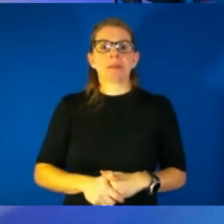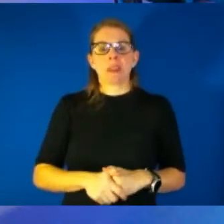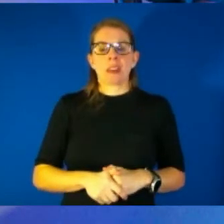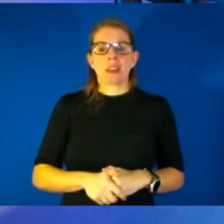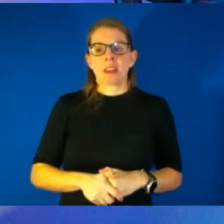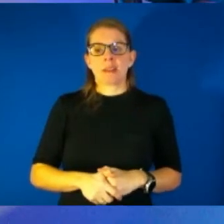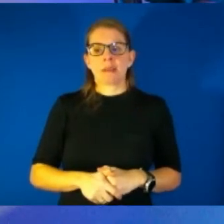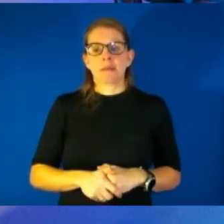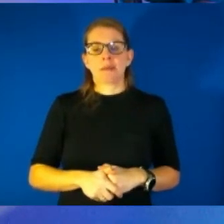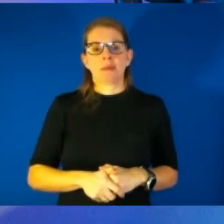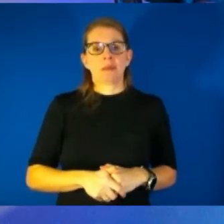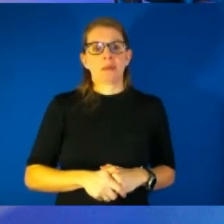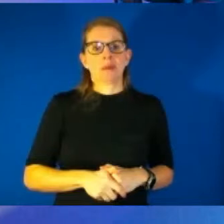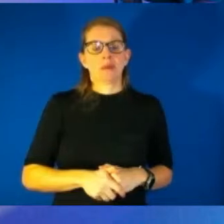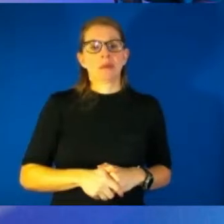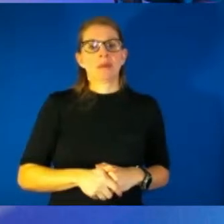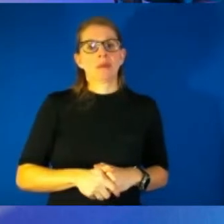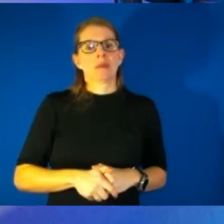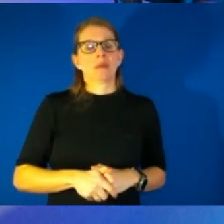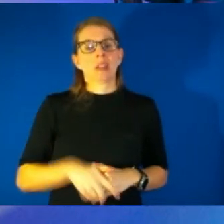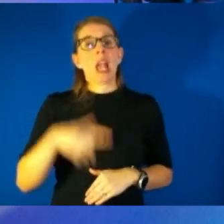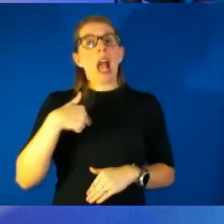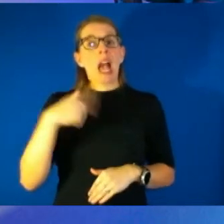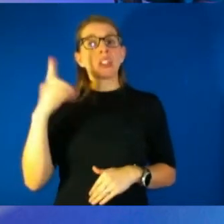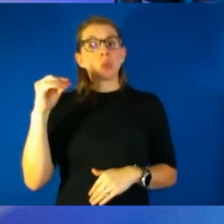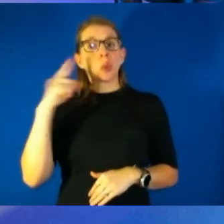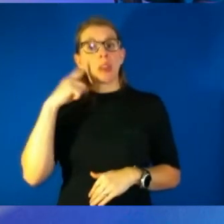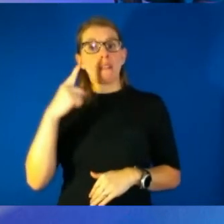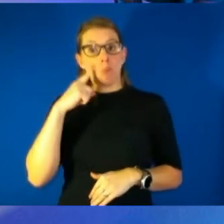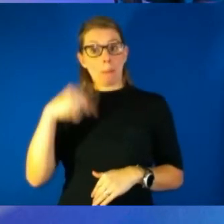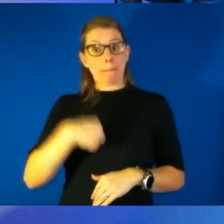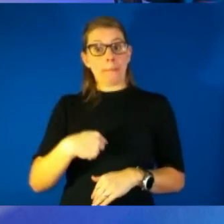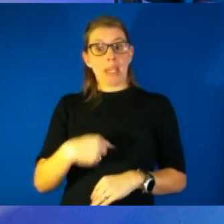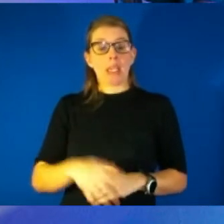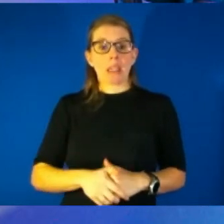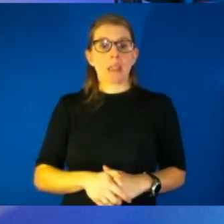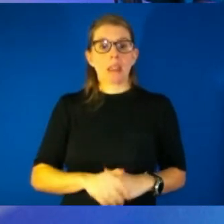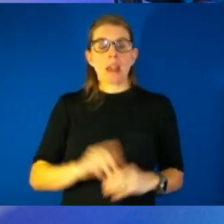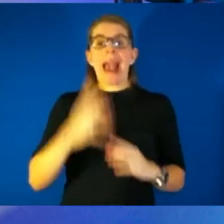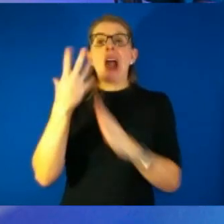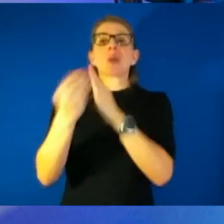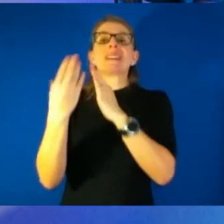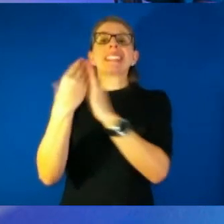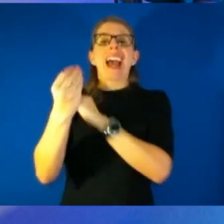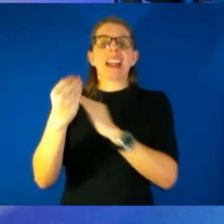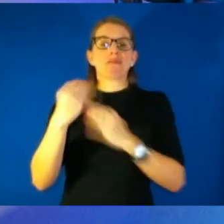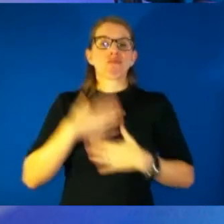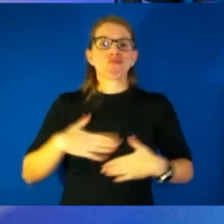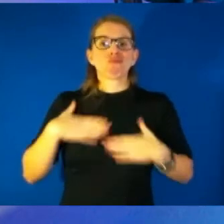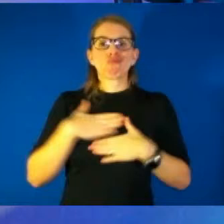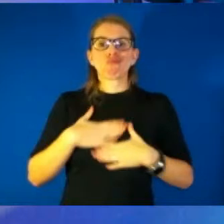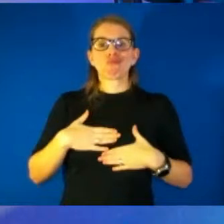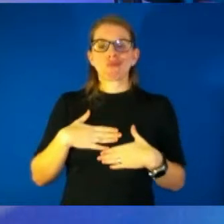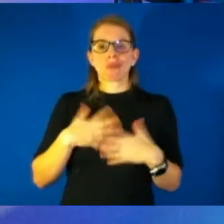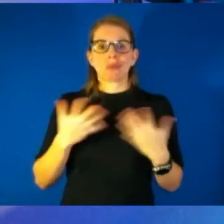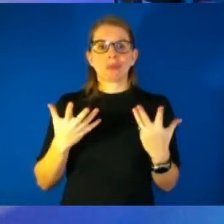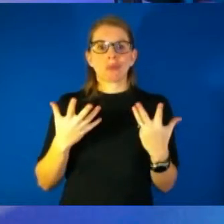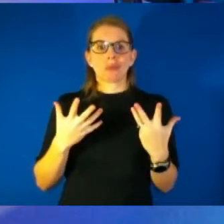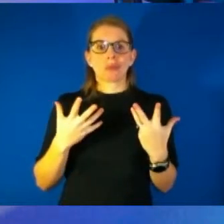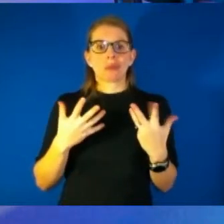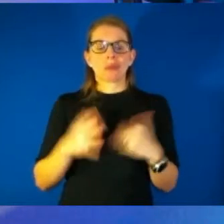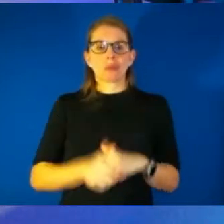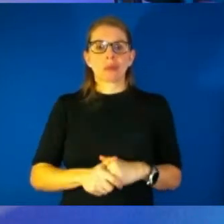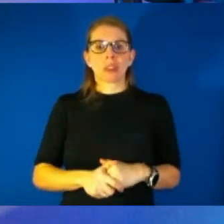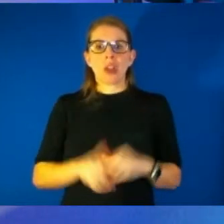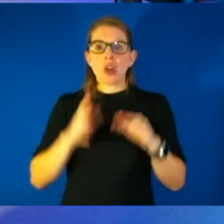and So the spinning class. I do think it, and then for me, it's about getting outside and getting myself into a river, and that makes